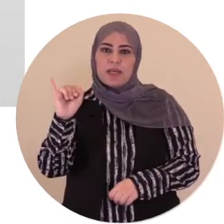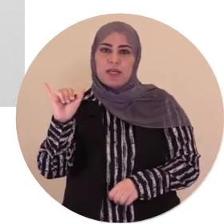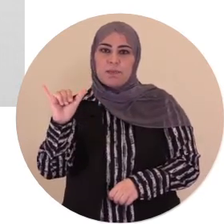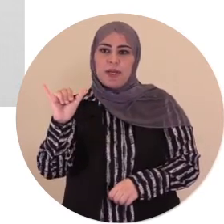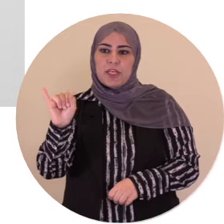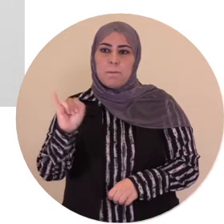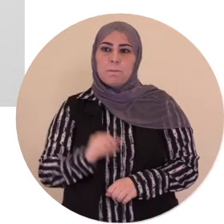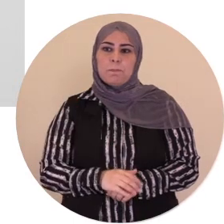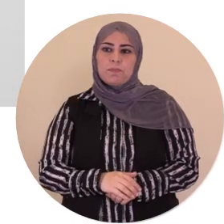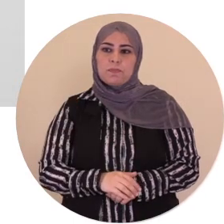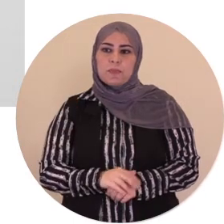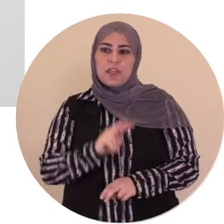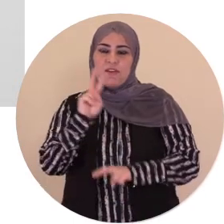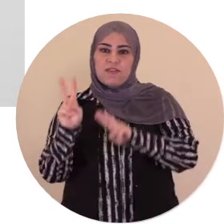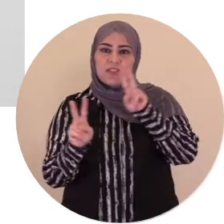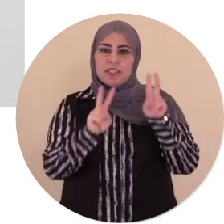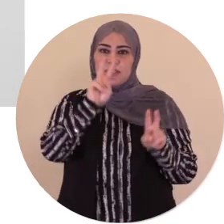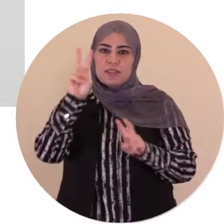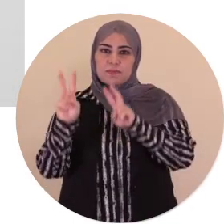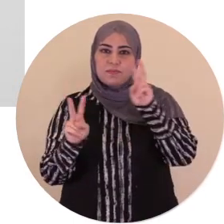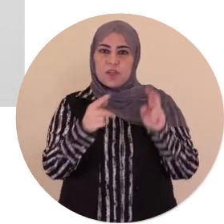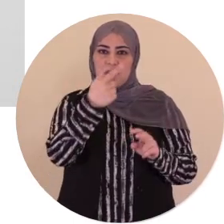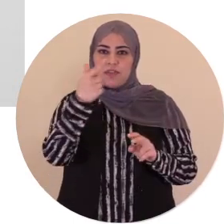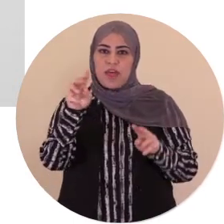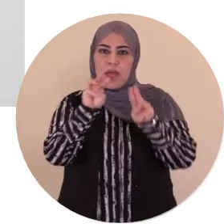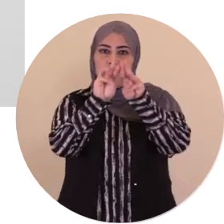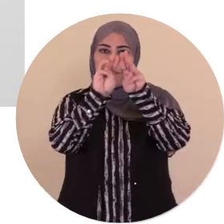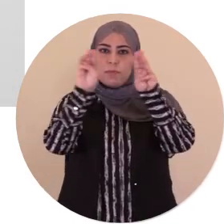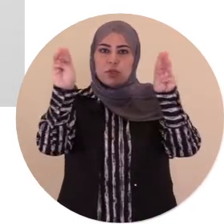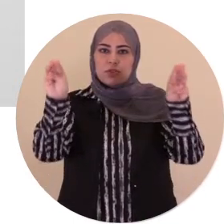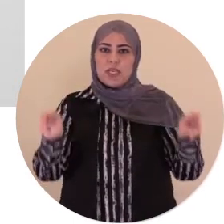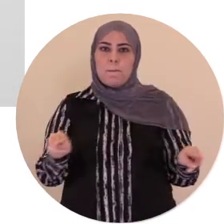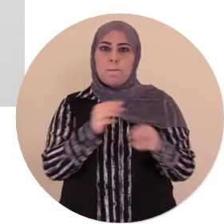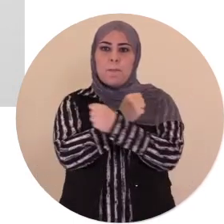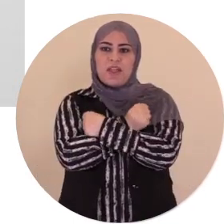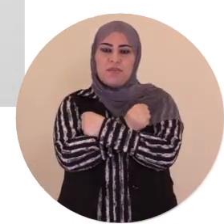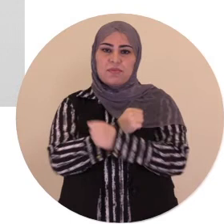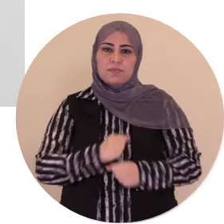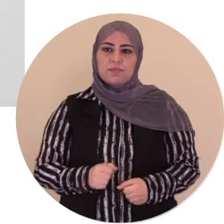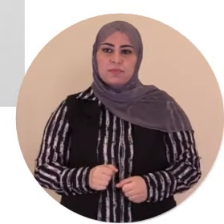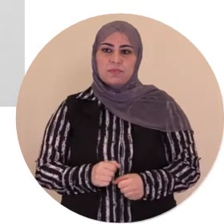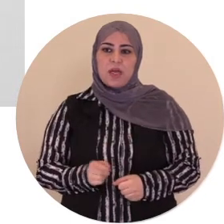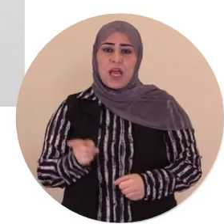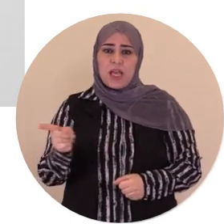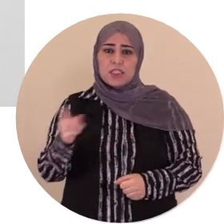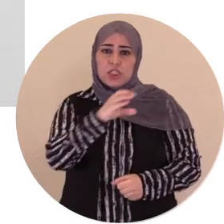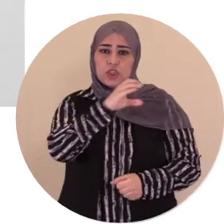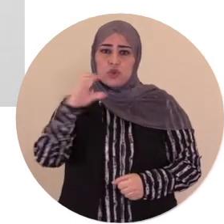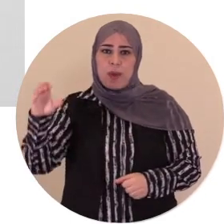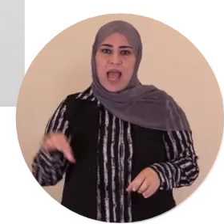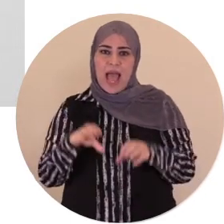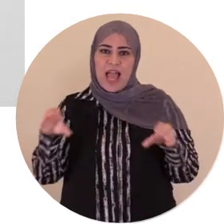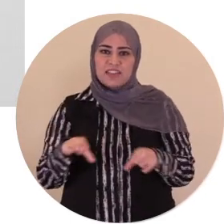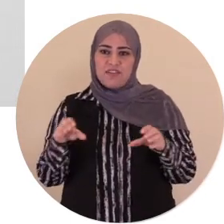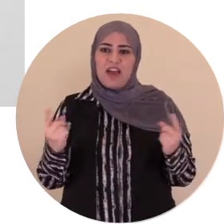museum. Maryam visited the museum. Is there a modal verb in the sentence? No, there is not. So what are we going to replace it